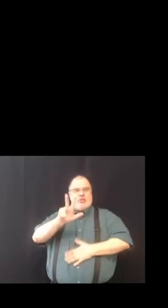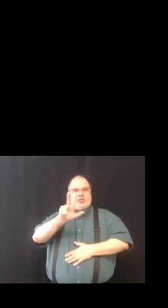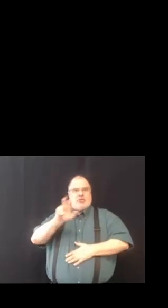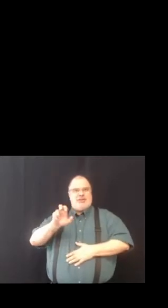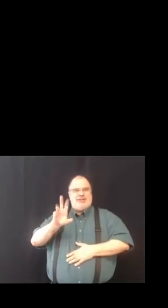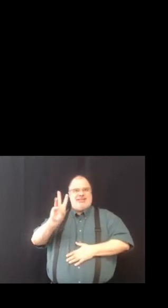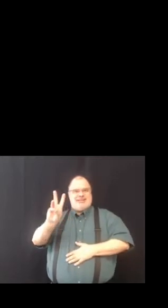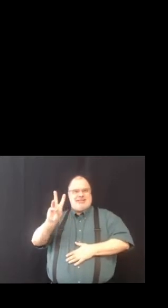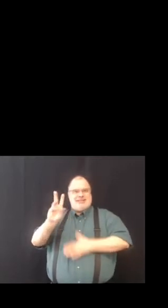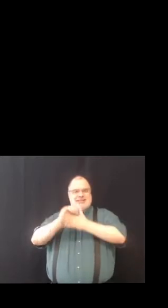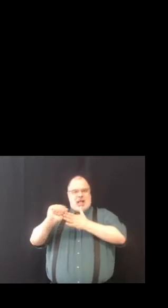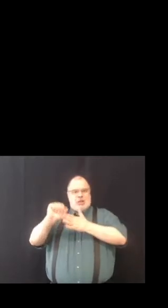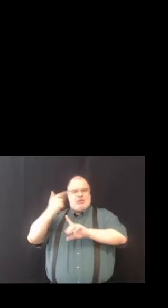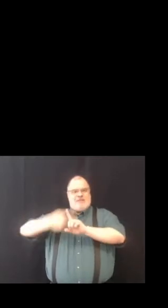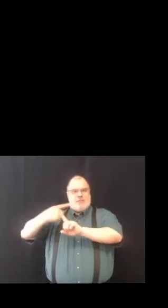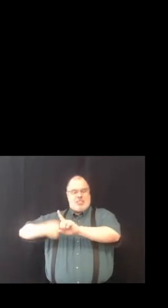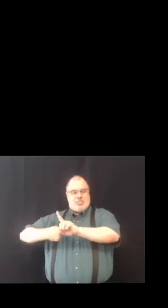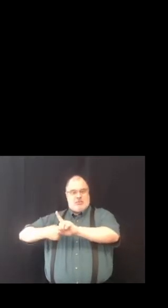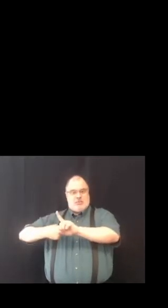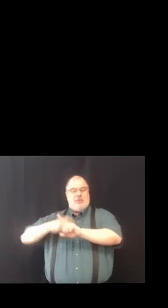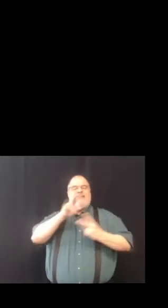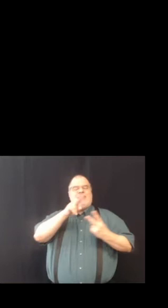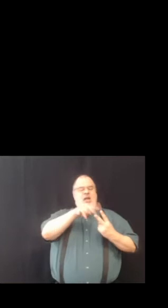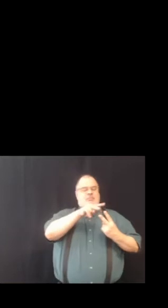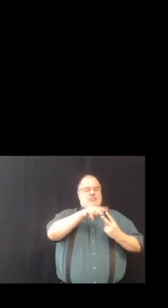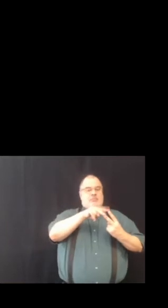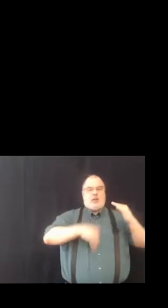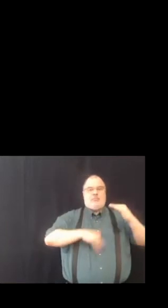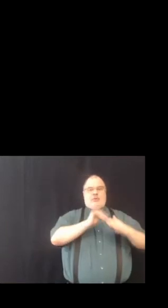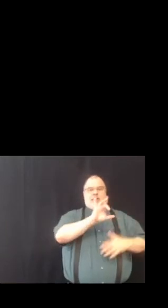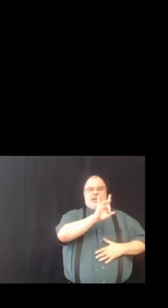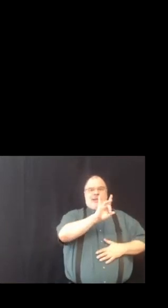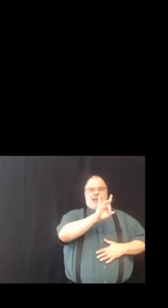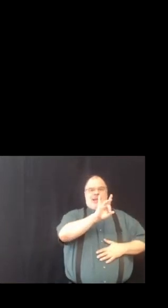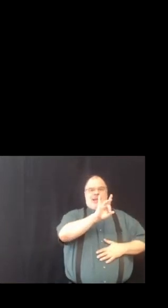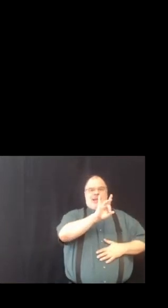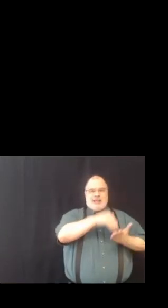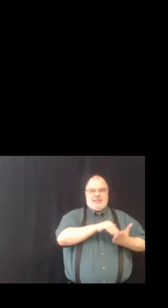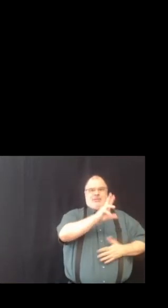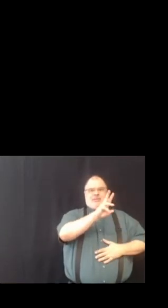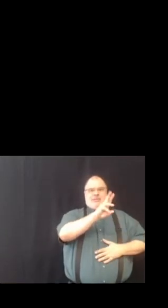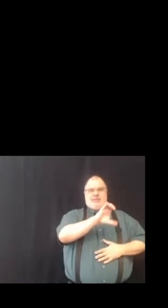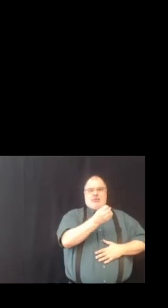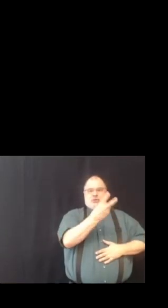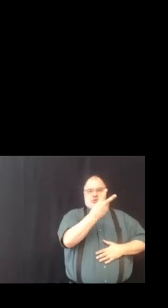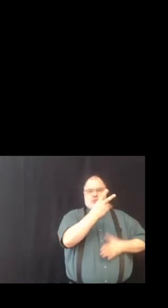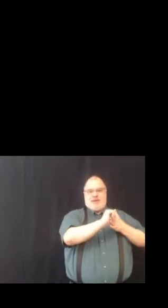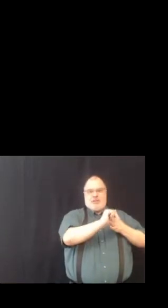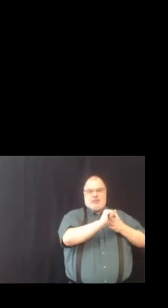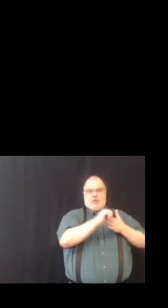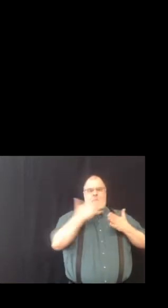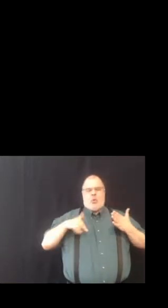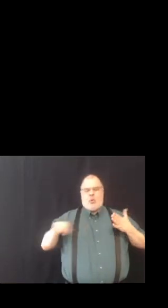$4,306 monthly, and for couples up to $8,612 monthly. And this is a significant change. This